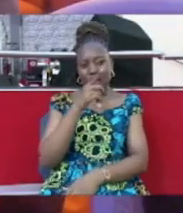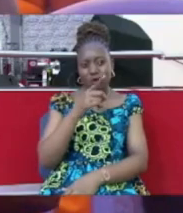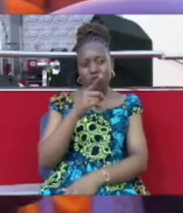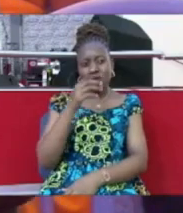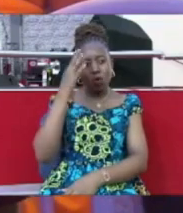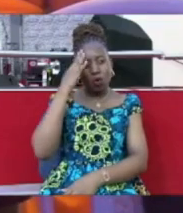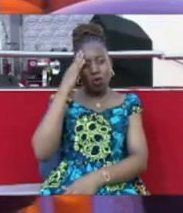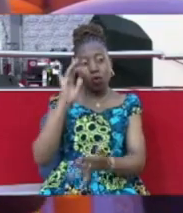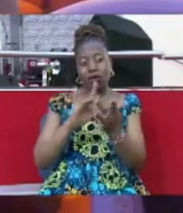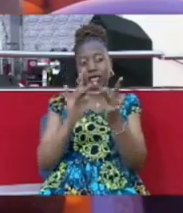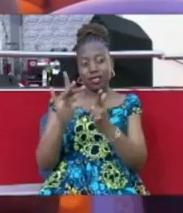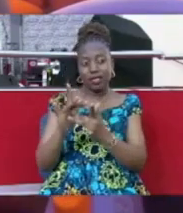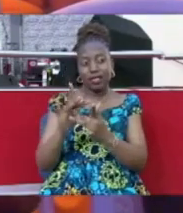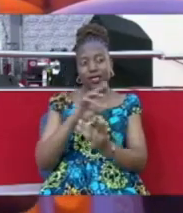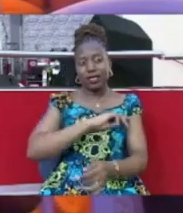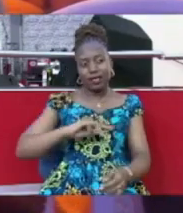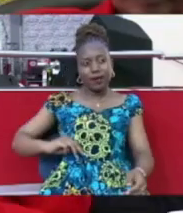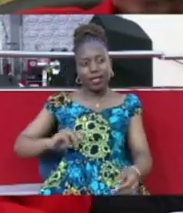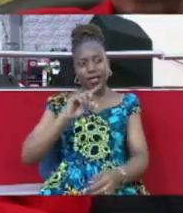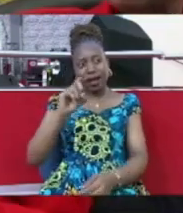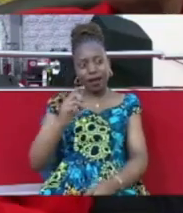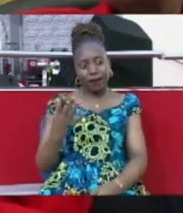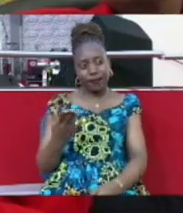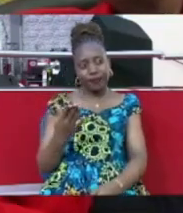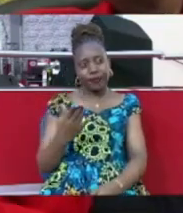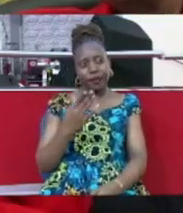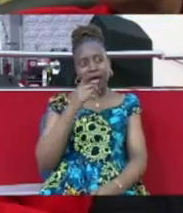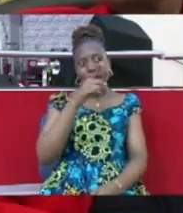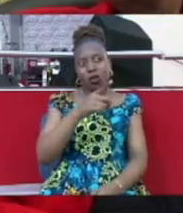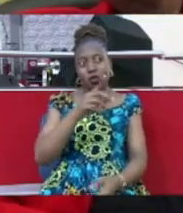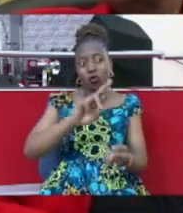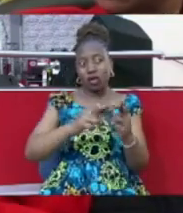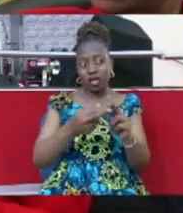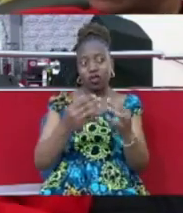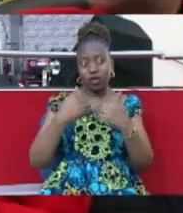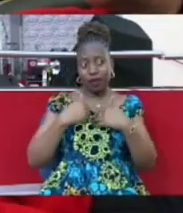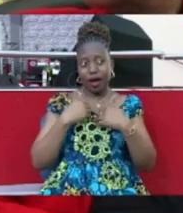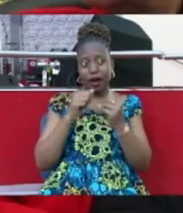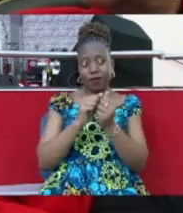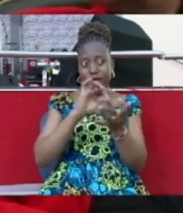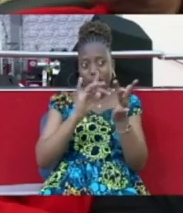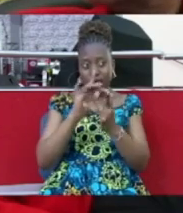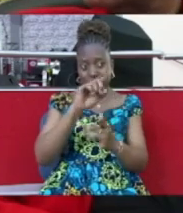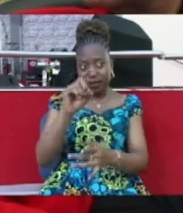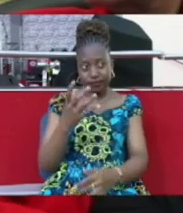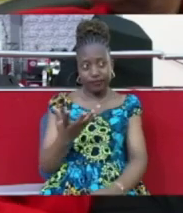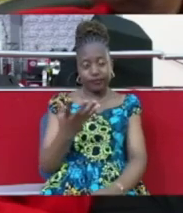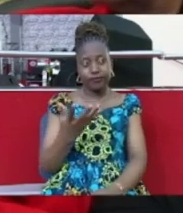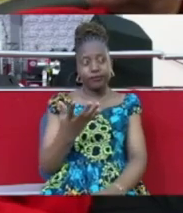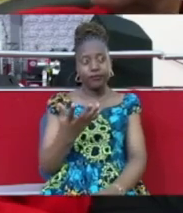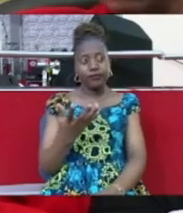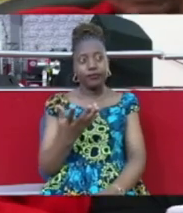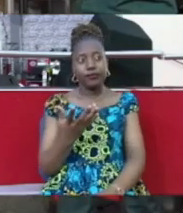Je, unamfahamu Yesu ndiye Messiah? Do you have a relationship with him? Je, uko na uhusiano na yeye? Now,